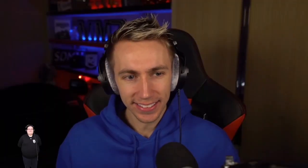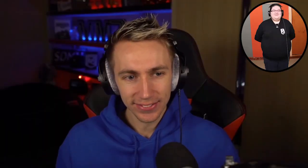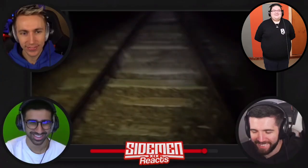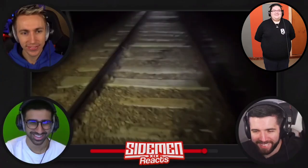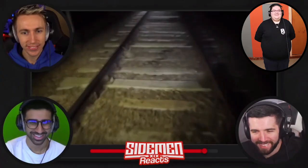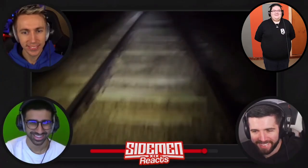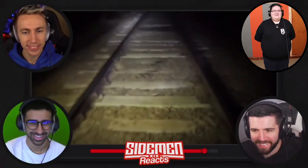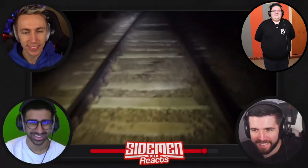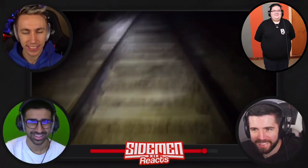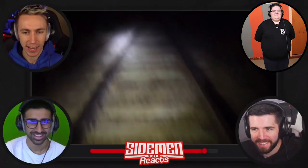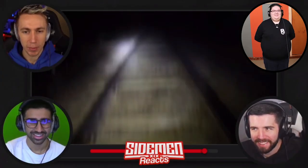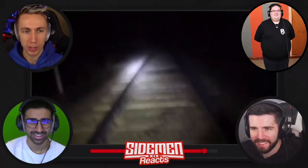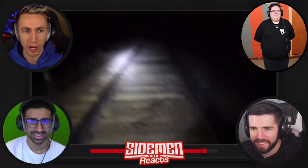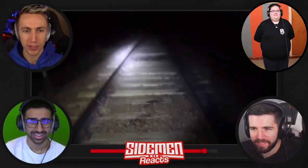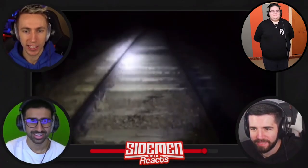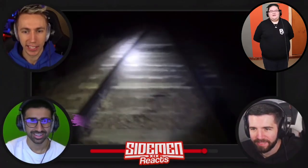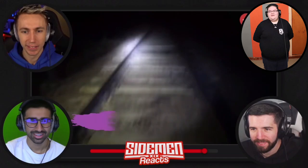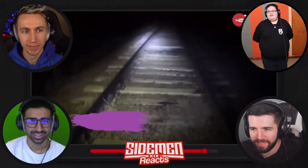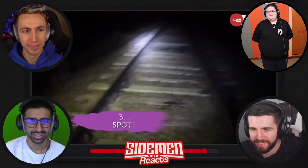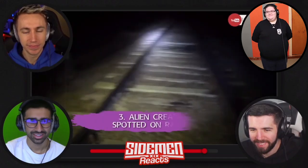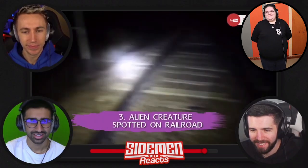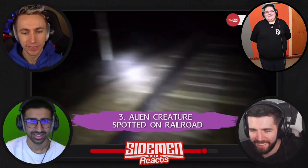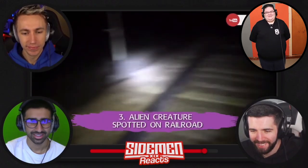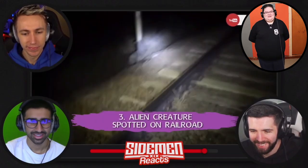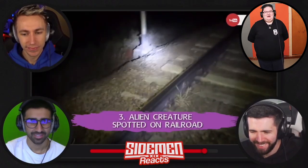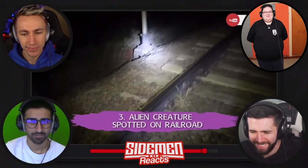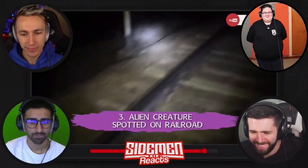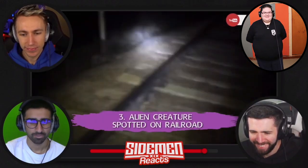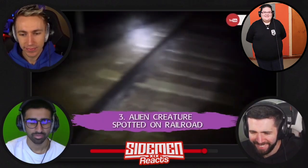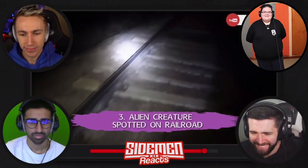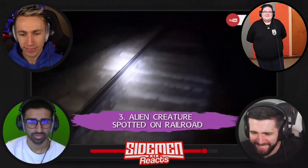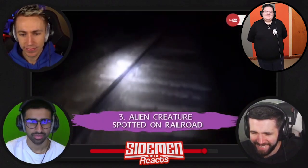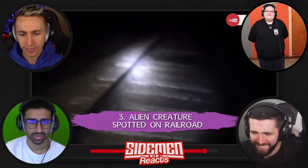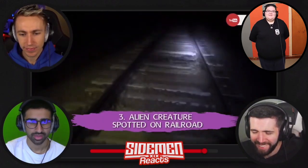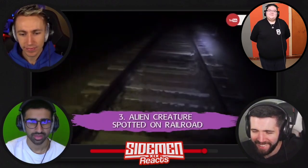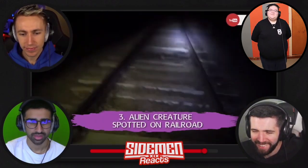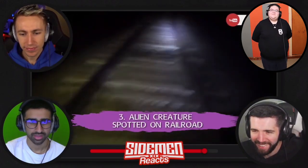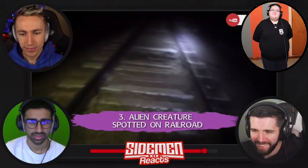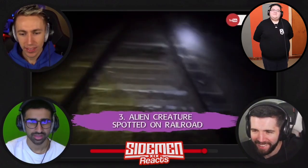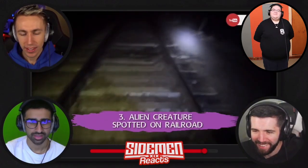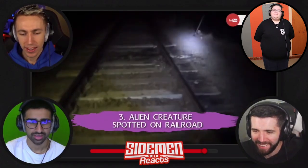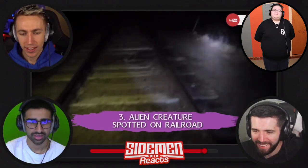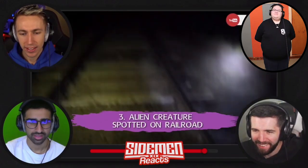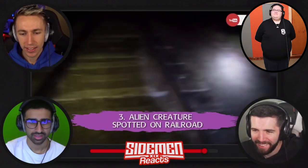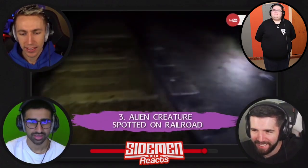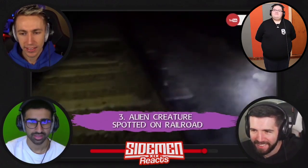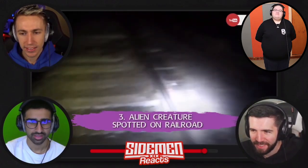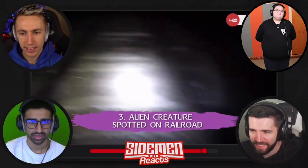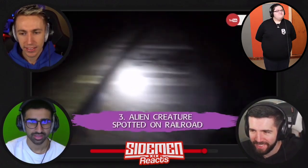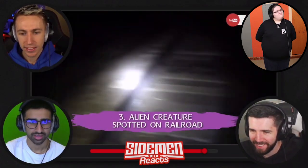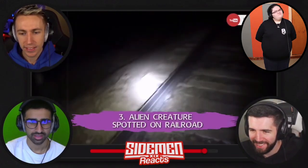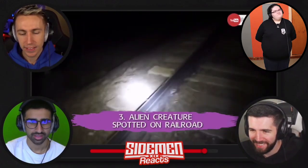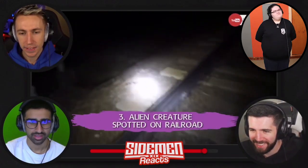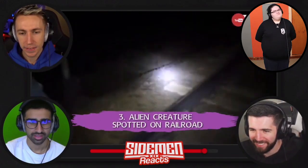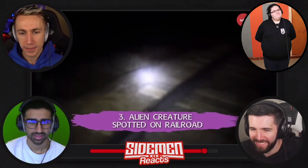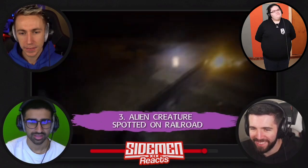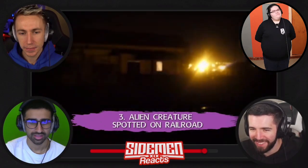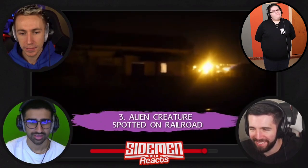What is it doing? Oh my god. Friends encounter an alien creature by a set of railroad tracks one dark and spooky